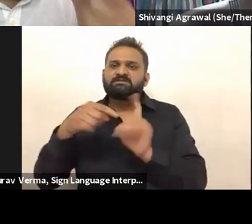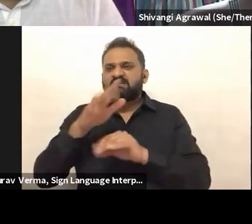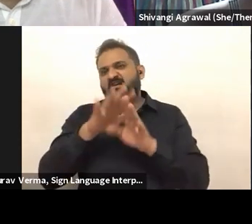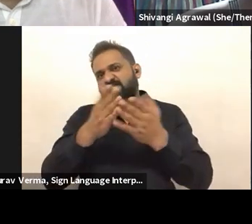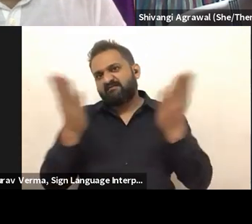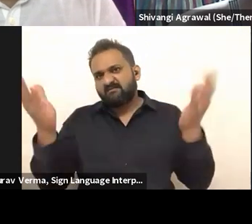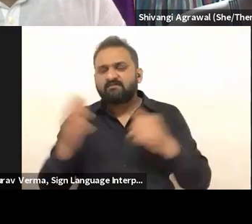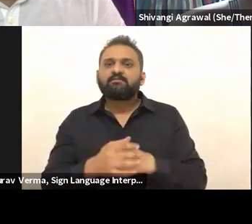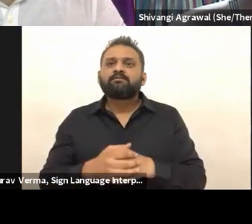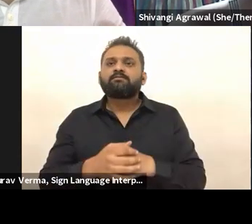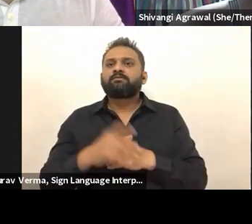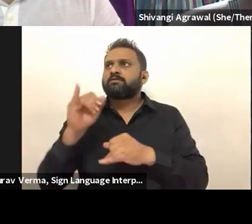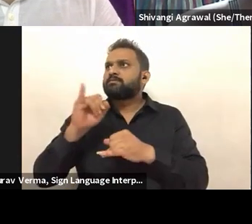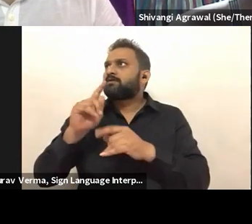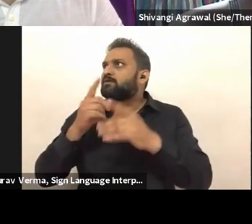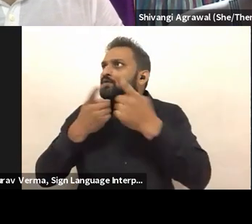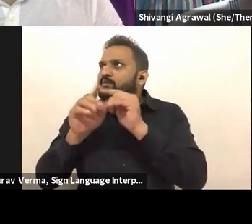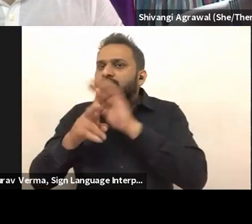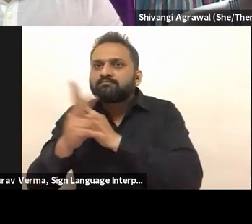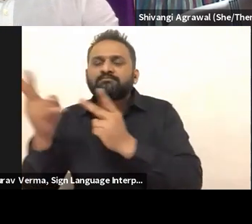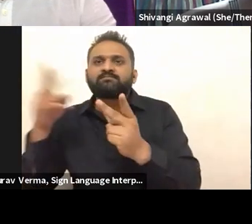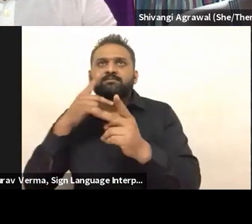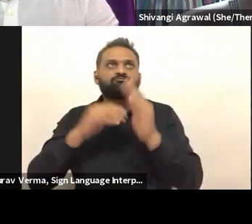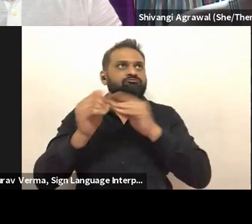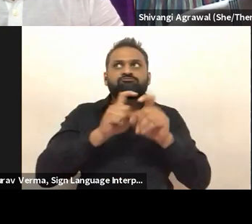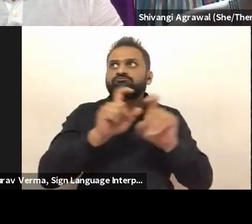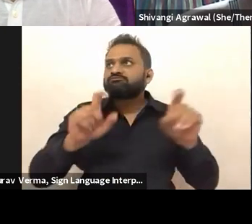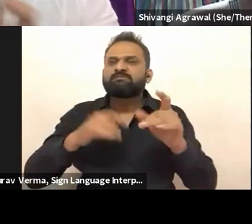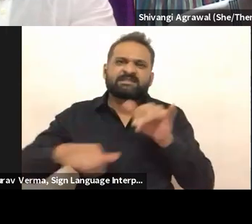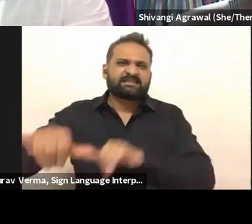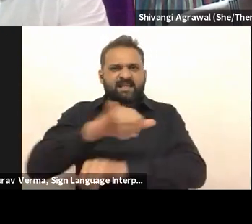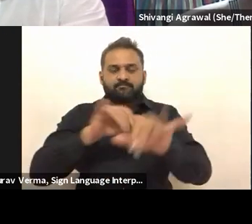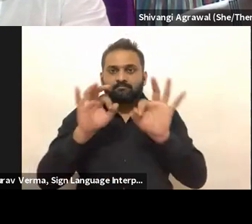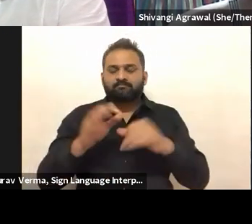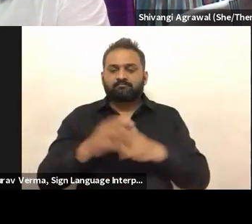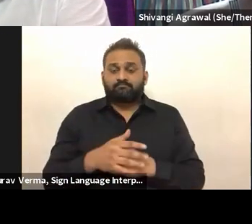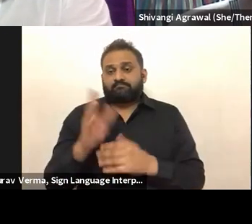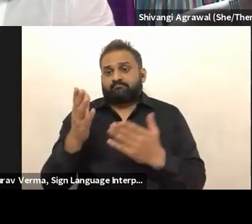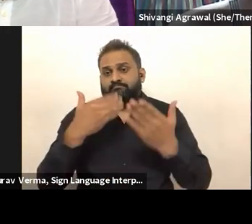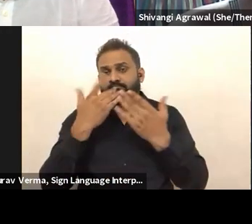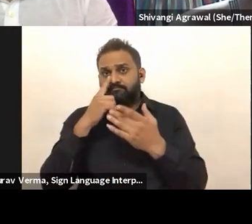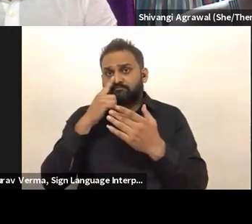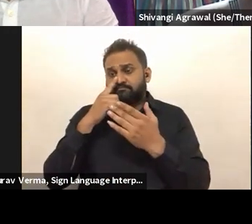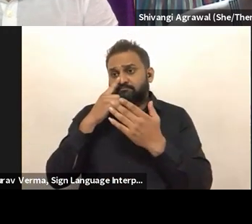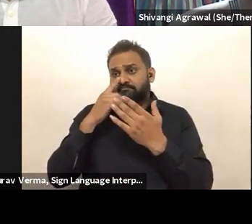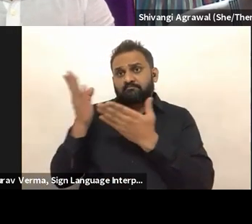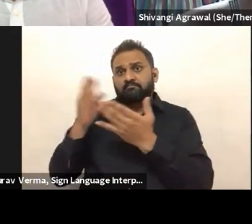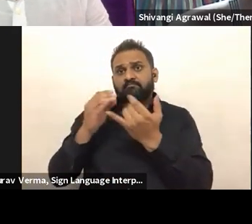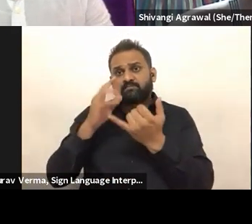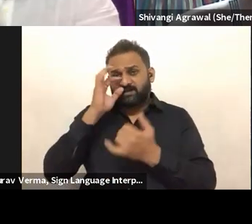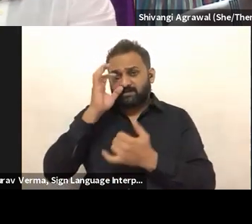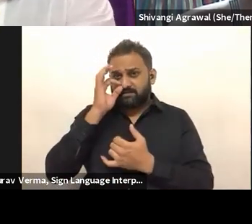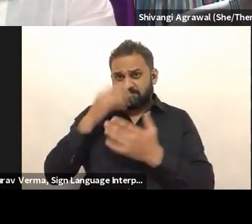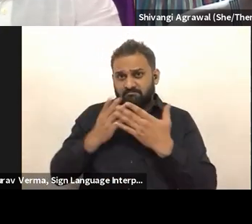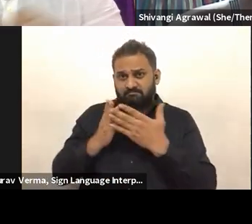necessary infrastructure, and also, I'll leave that to Shivangi to talk about the